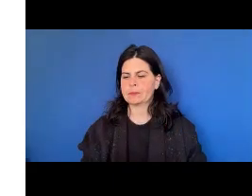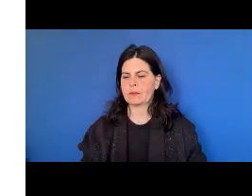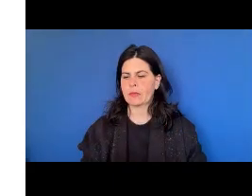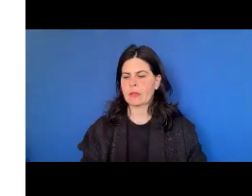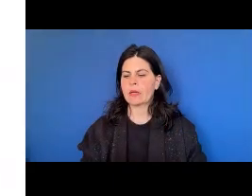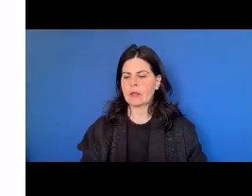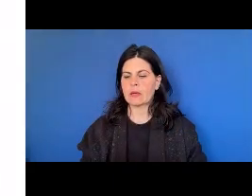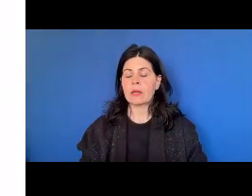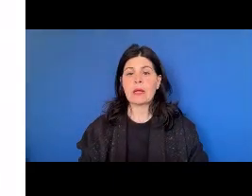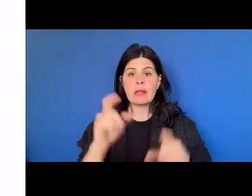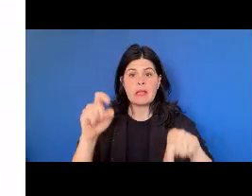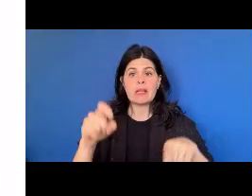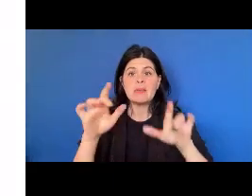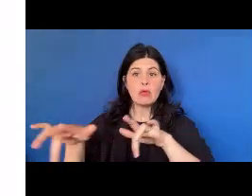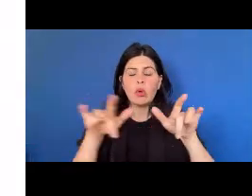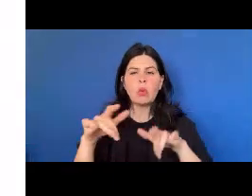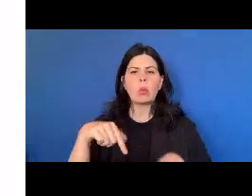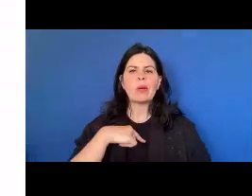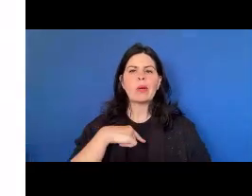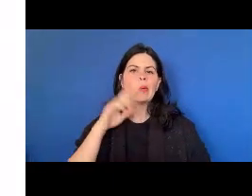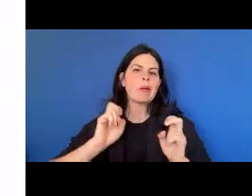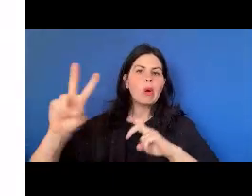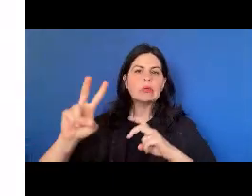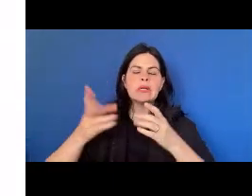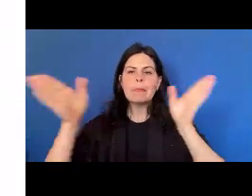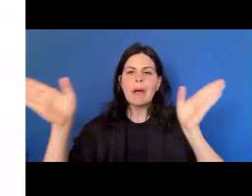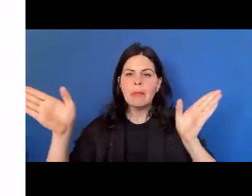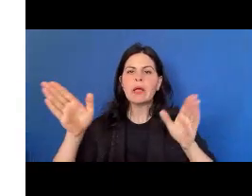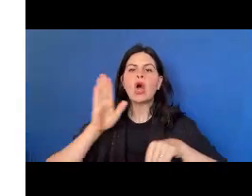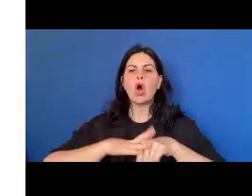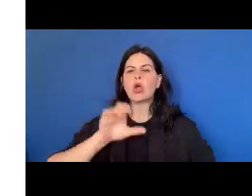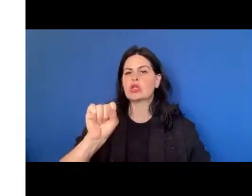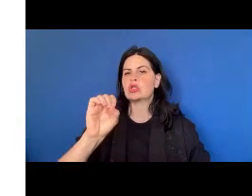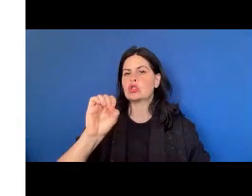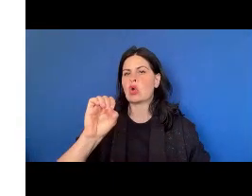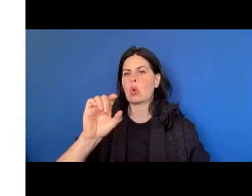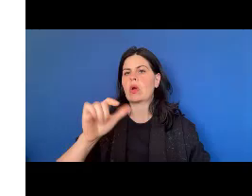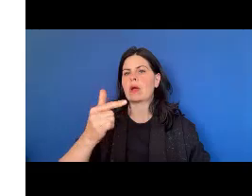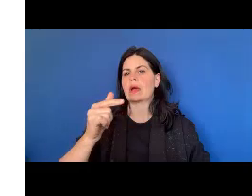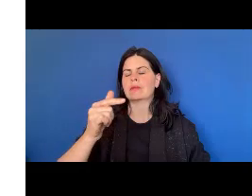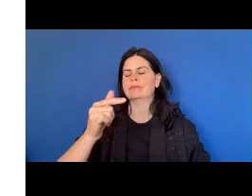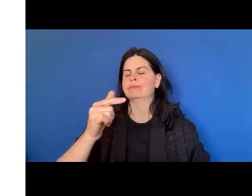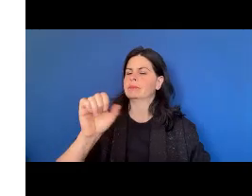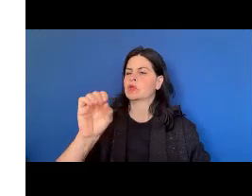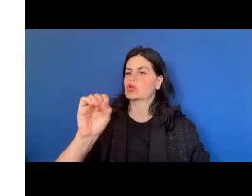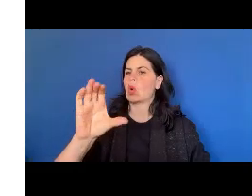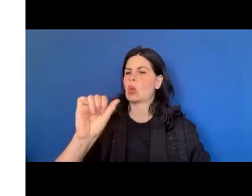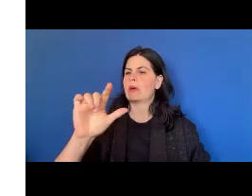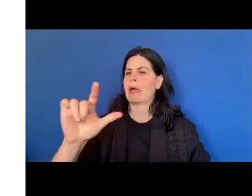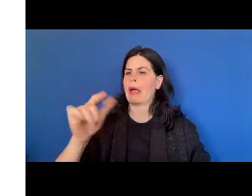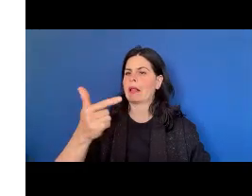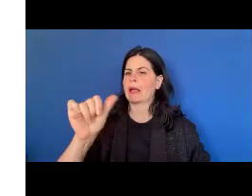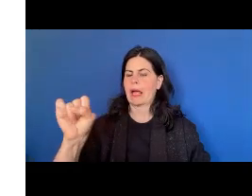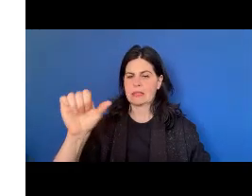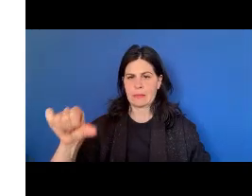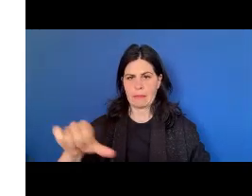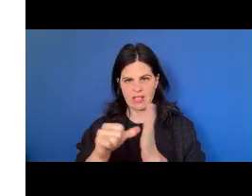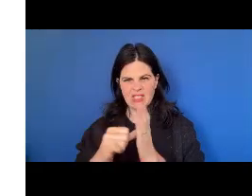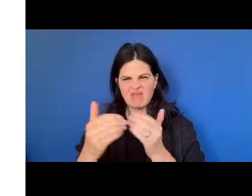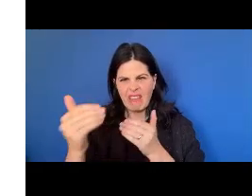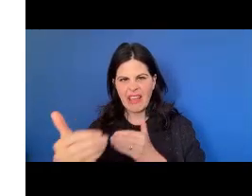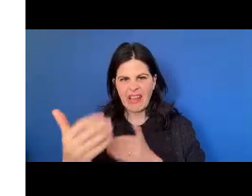will be posted publicly on SoCalGas's webpage within 5 days. In addition, a report will be developed summarizing